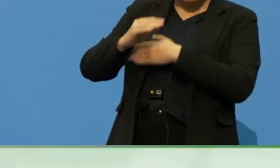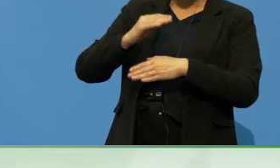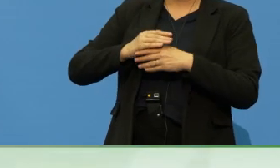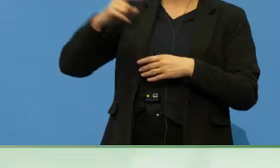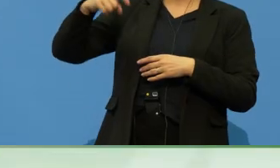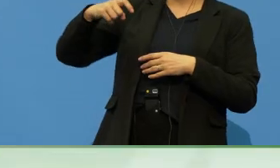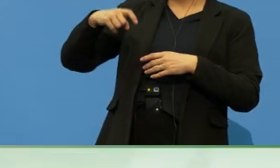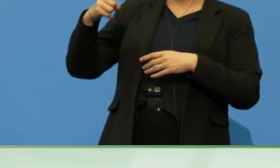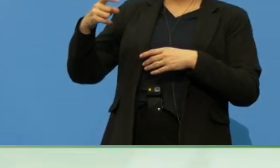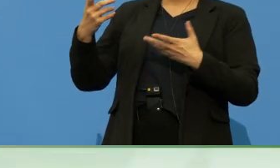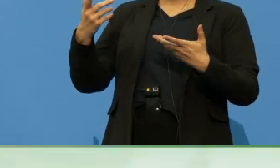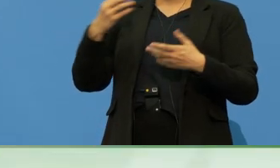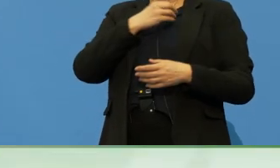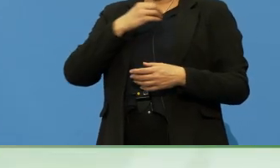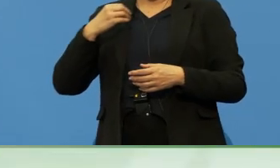care,